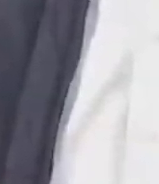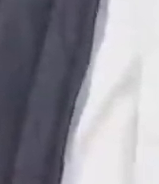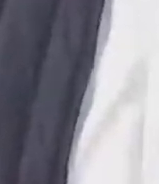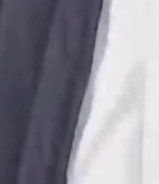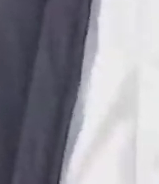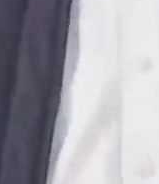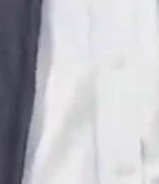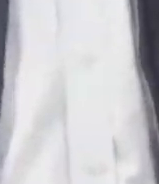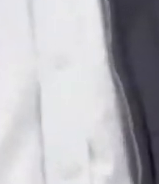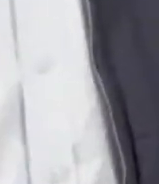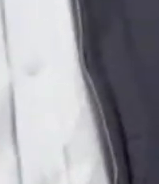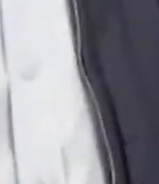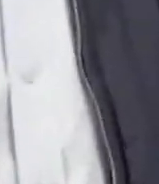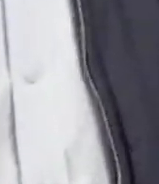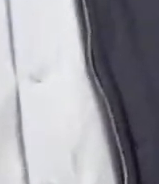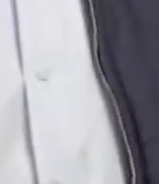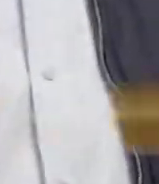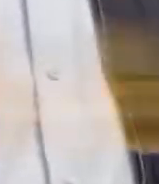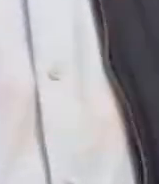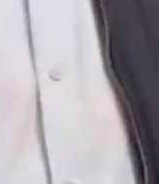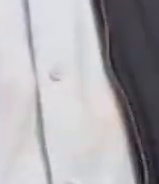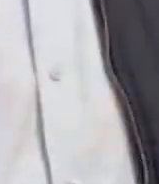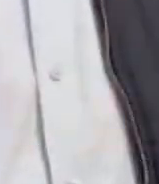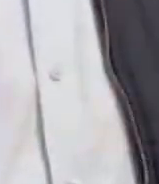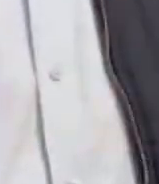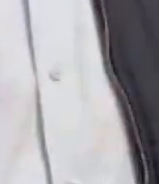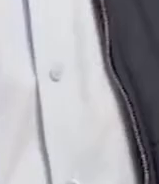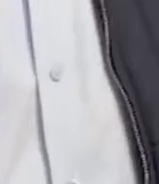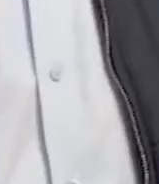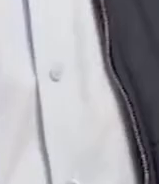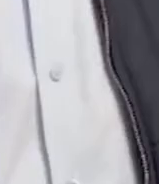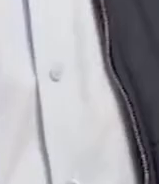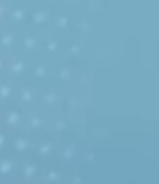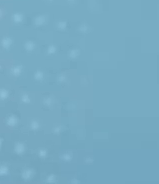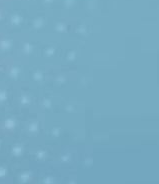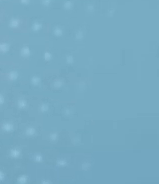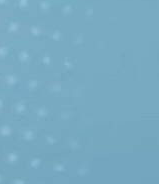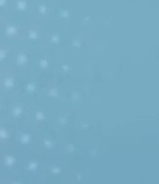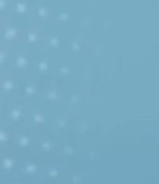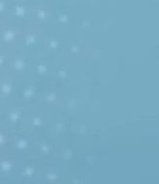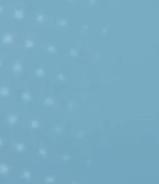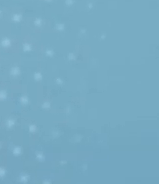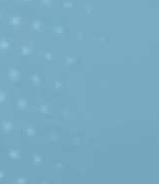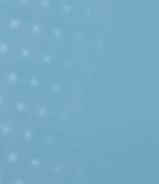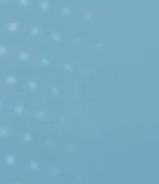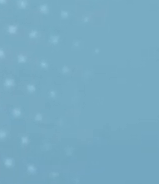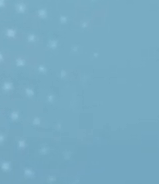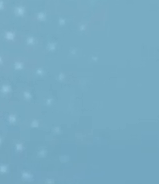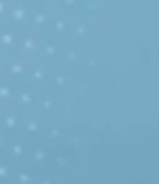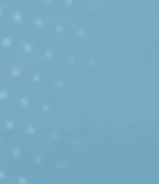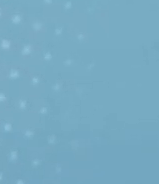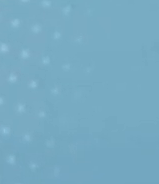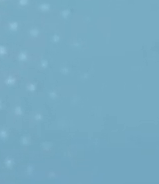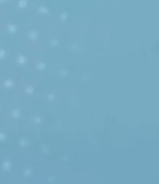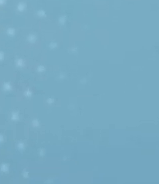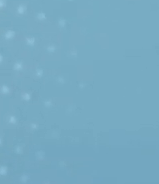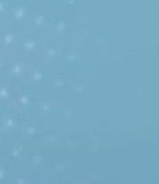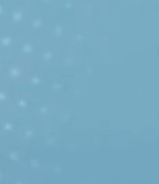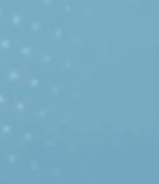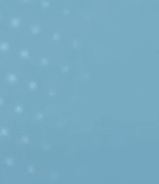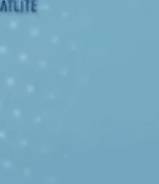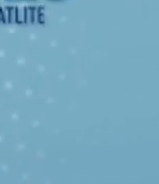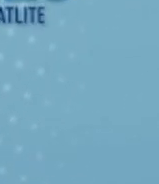ito ang Responde, Mata ng Mamamayan. Let's live together,